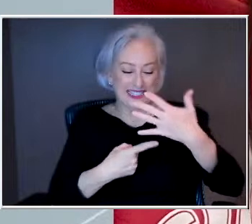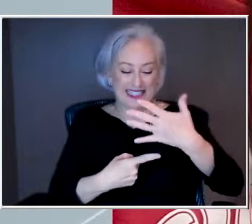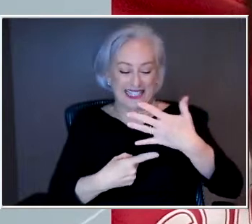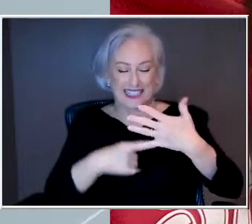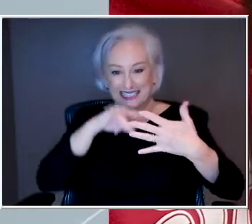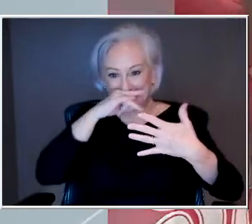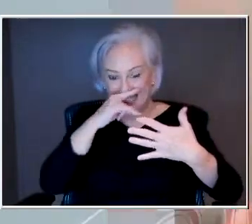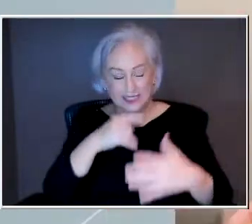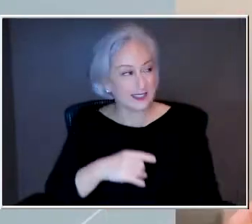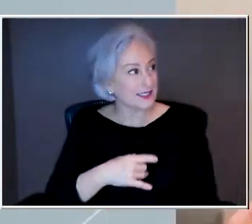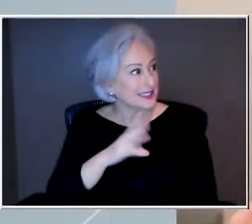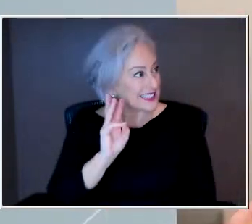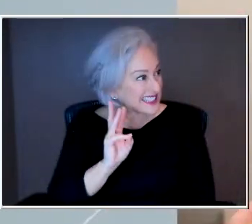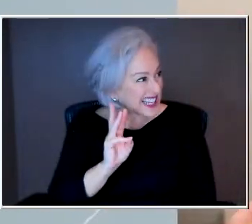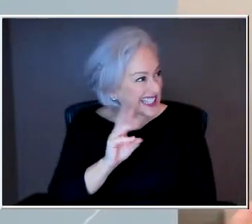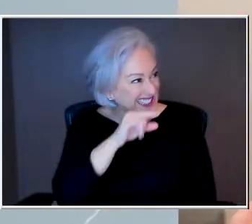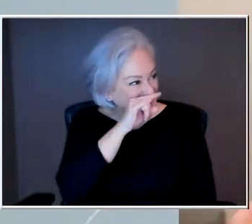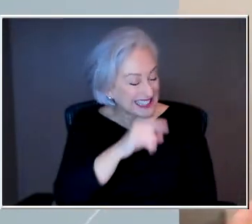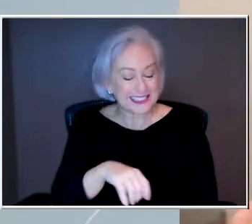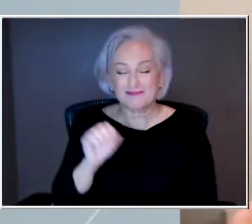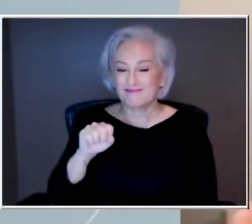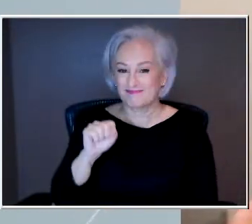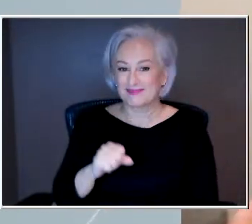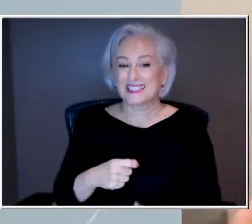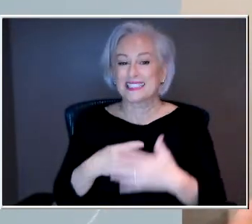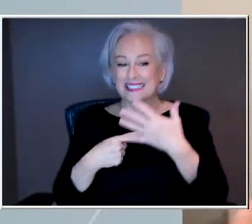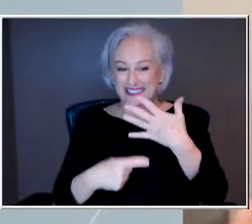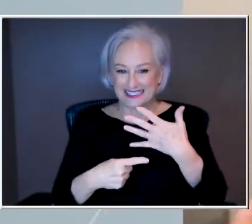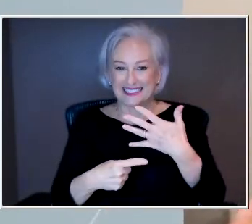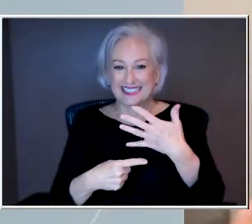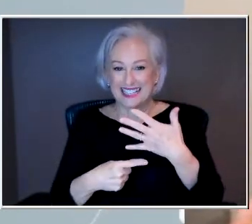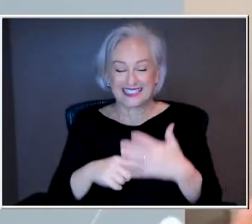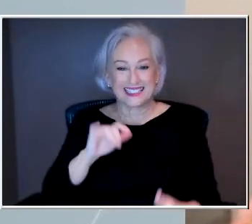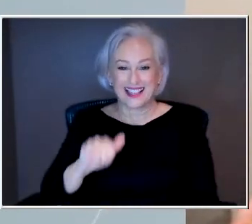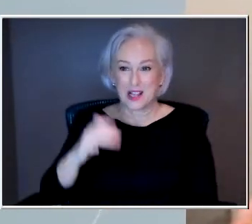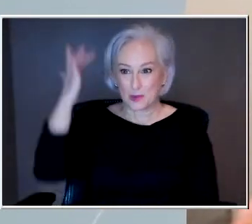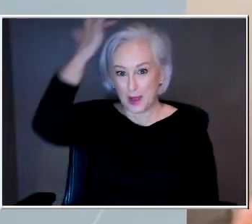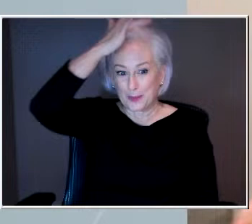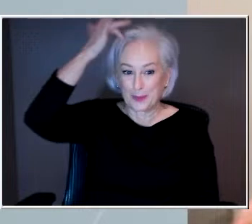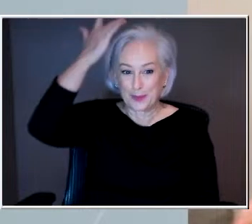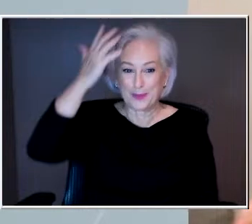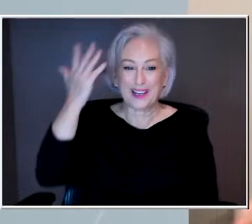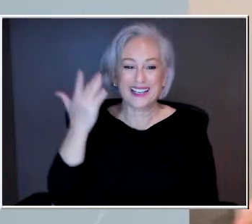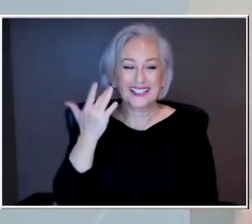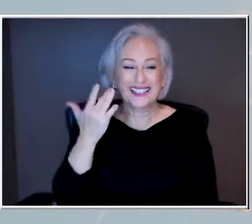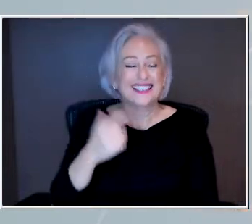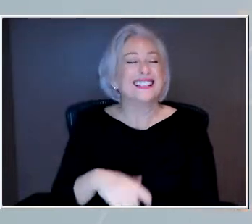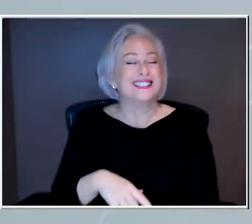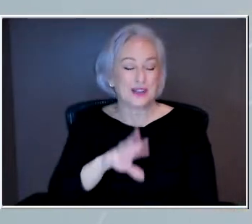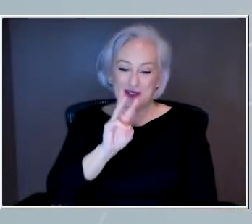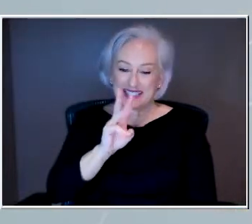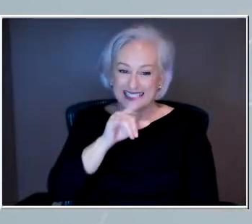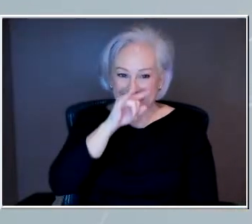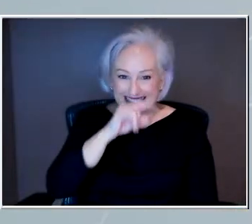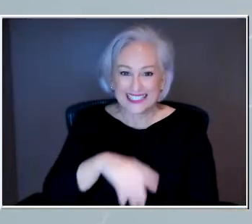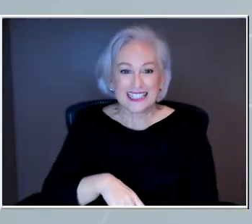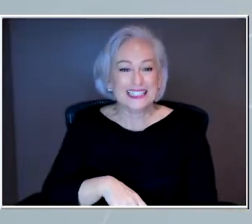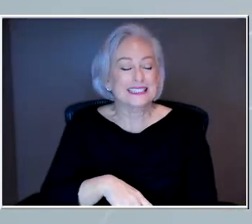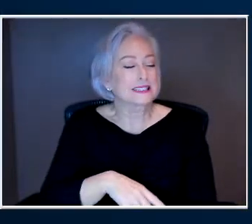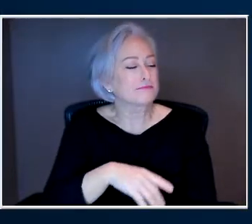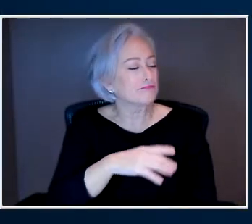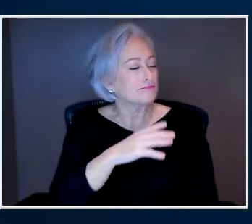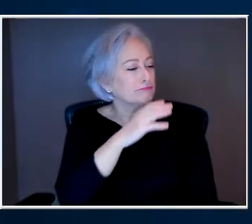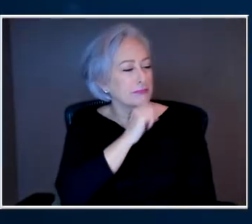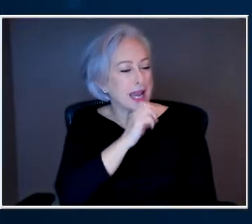kids. 6 kids, yeah. Wow. That's why I have no hair left. But yeah, we have 6 kids. So. And what are their age ranges? My oldest is 25